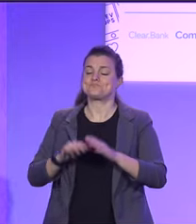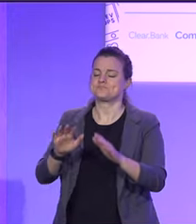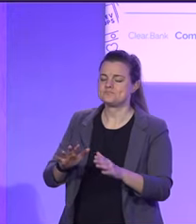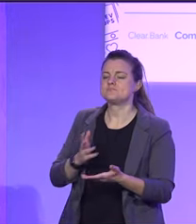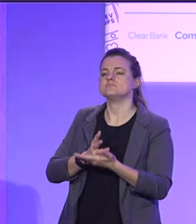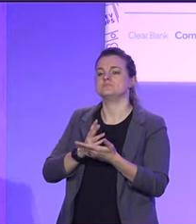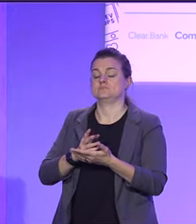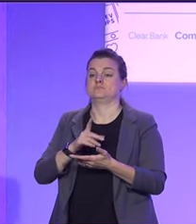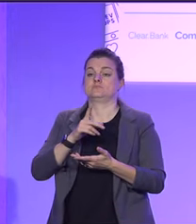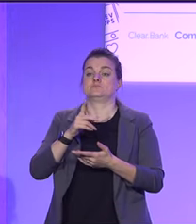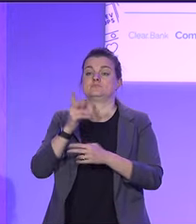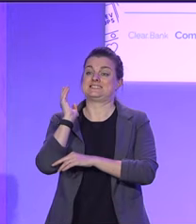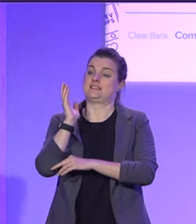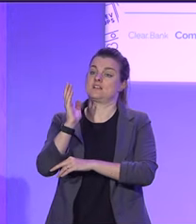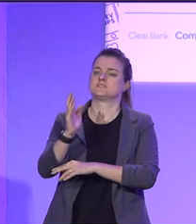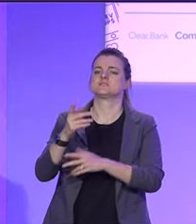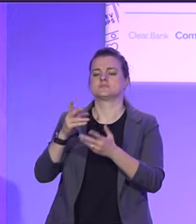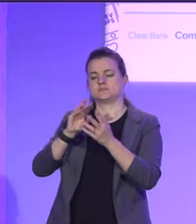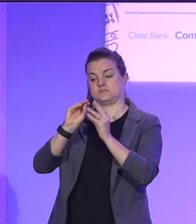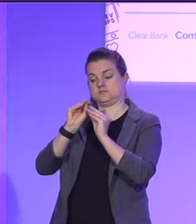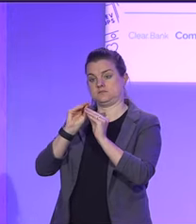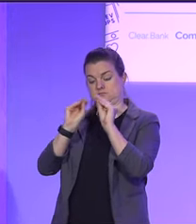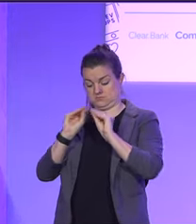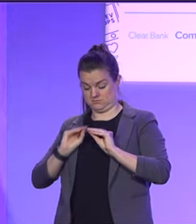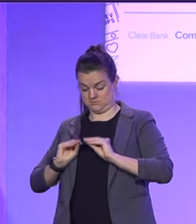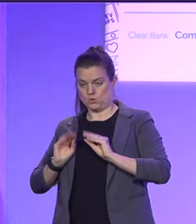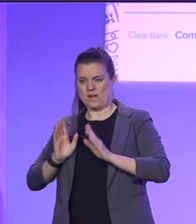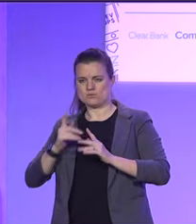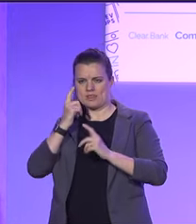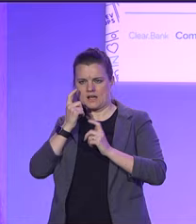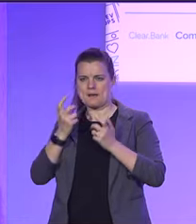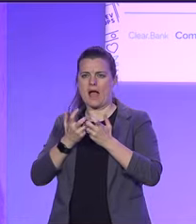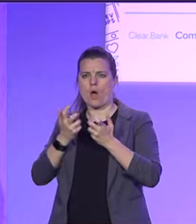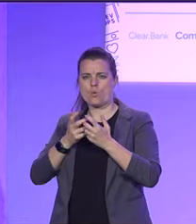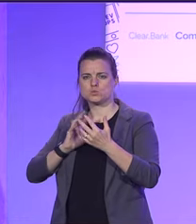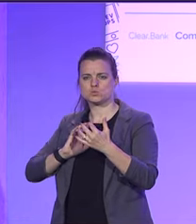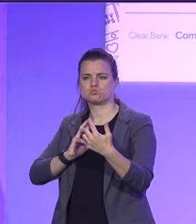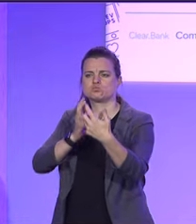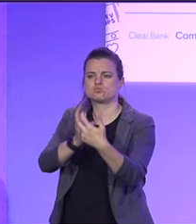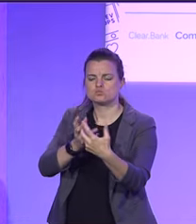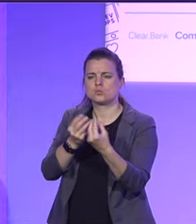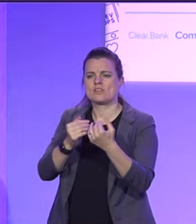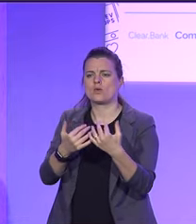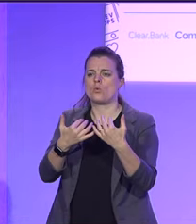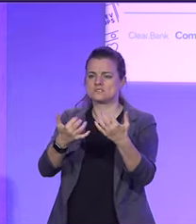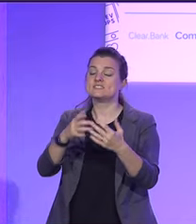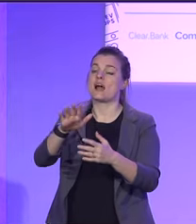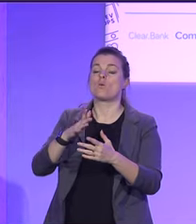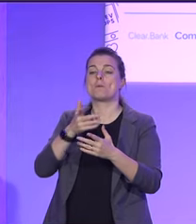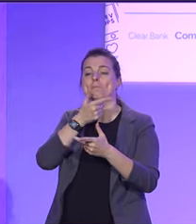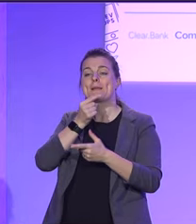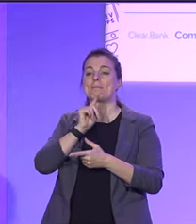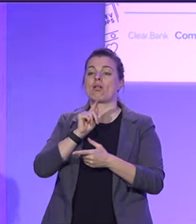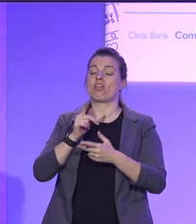this content help us in other ways. Also, people learn in different ways. So as I said, I'm dyslexic, so I learn a